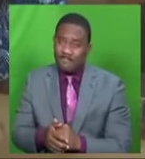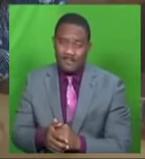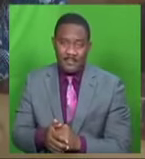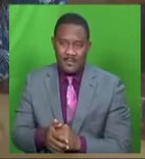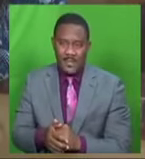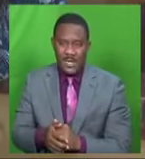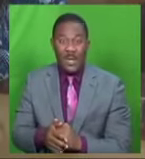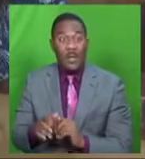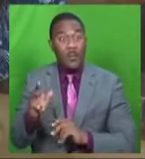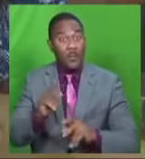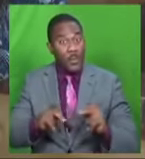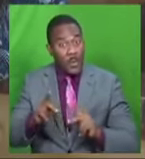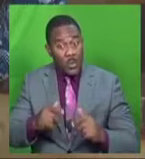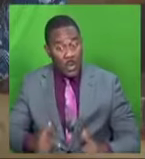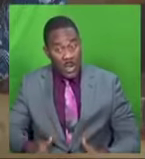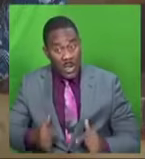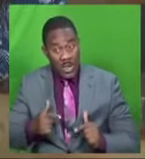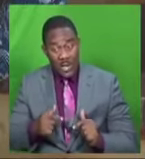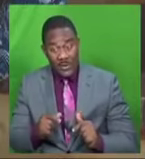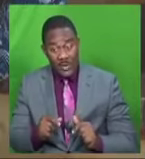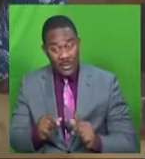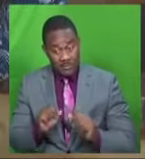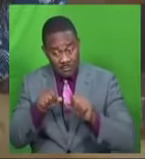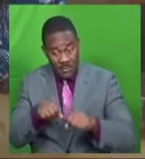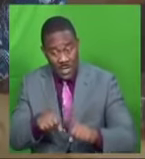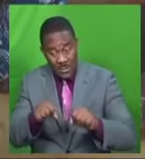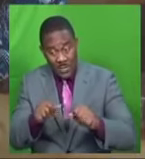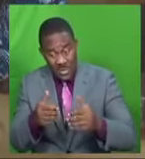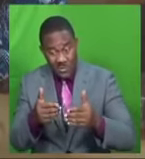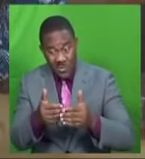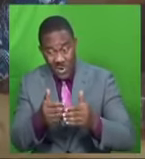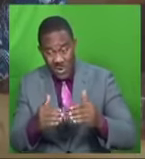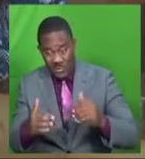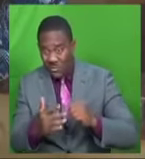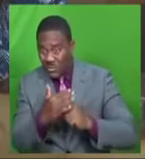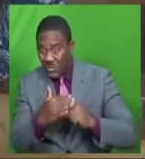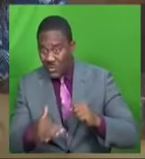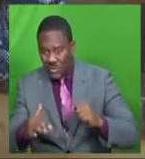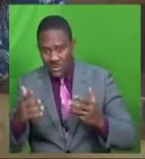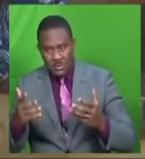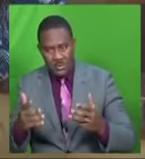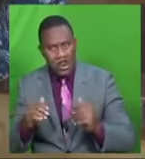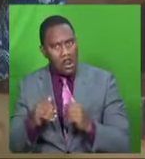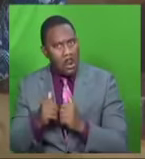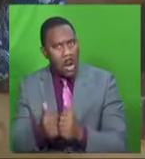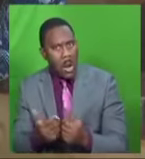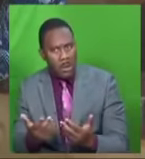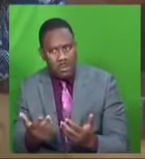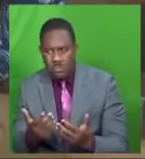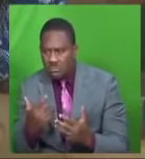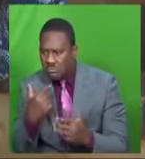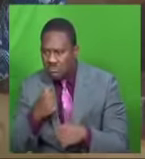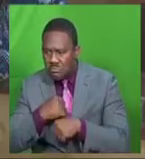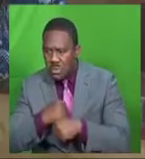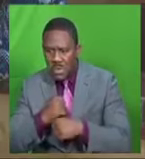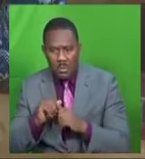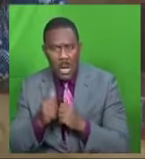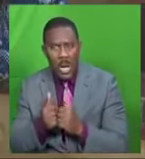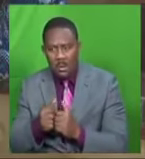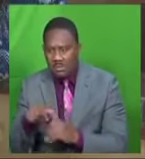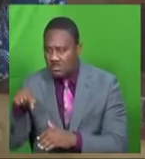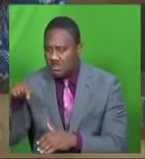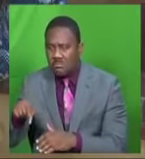coast. Even the projects that NDC started, that this government came to continue, they have not indicated